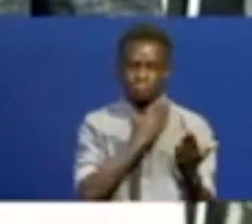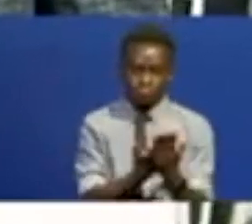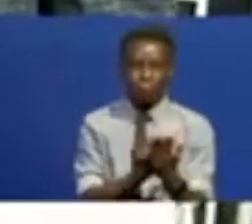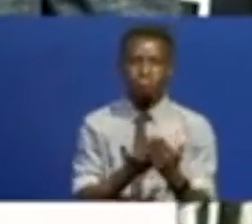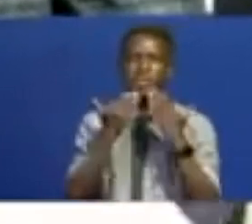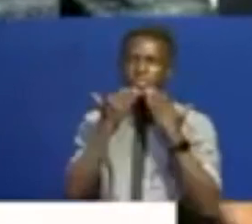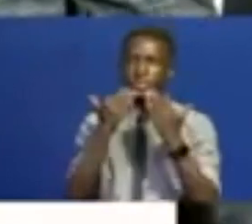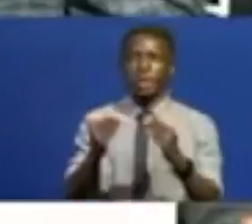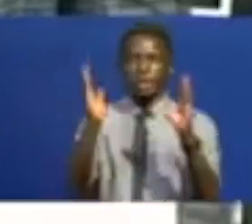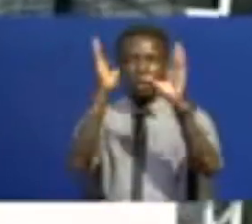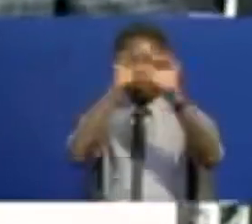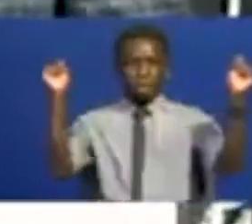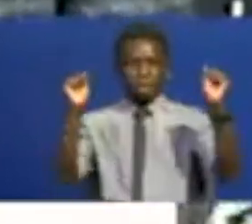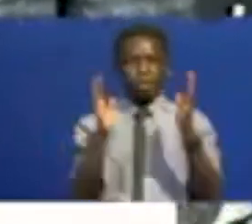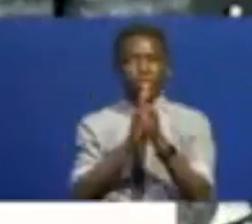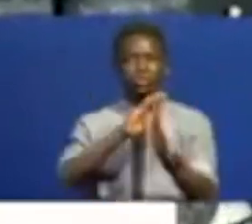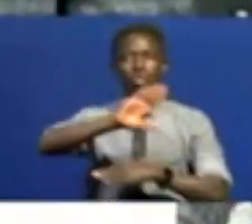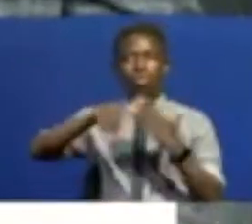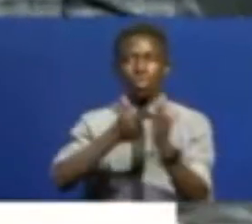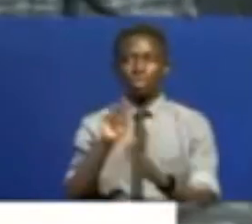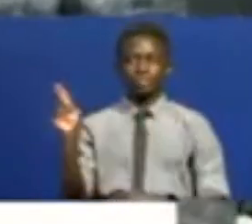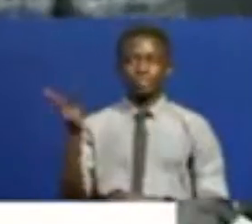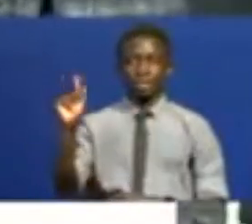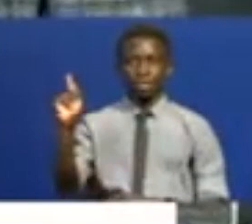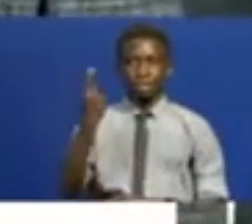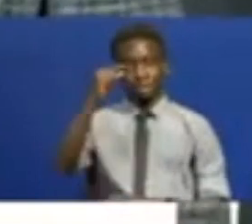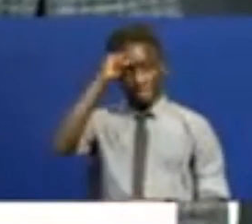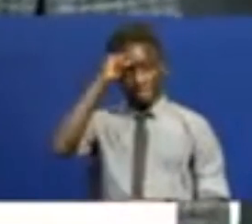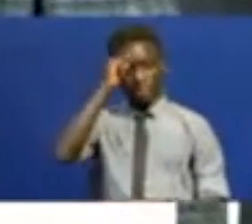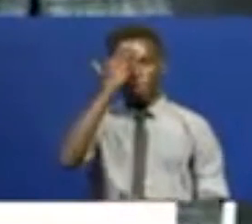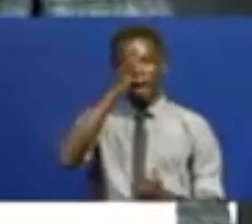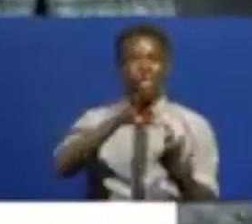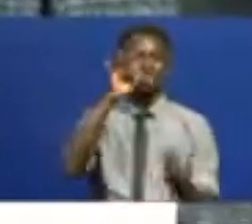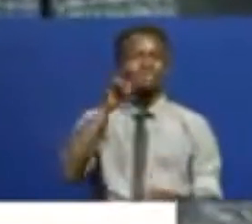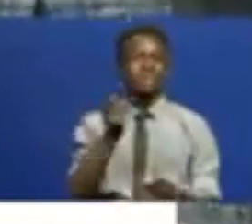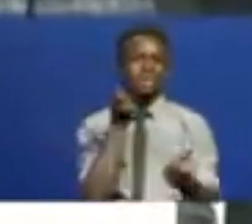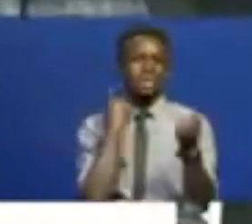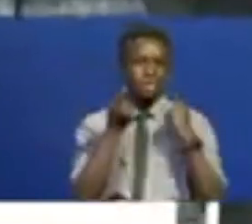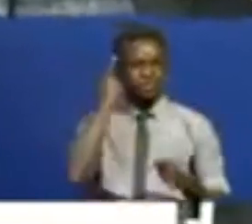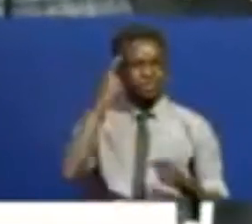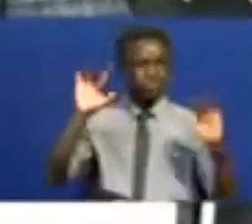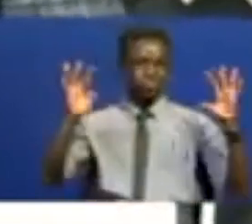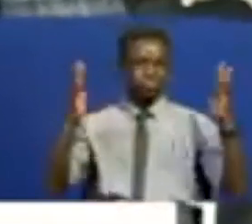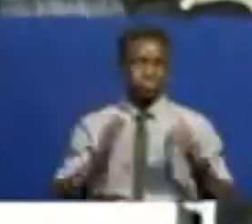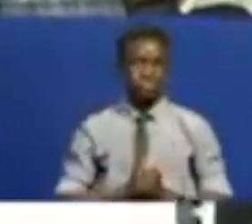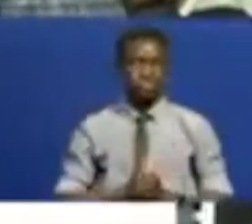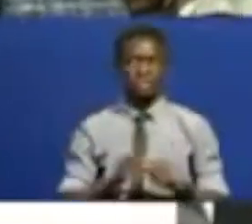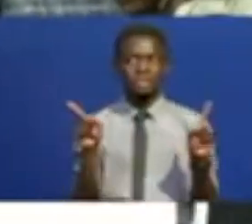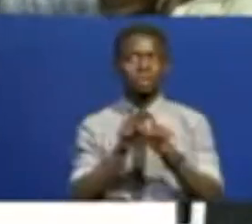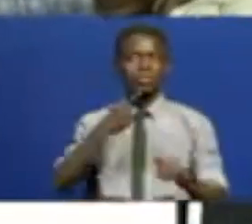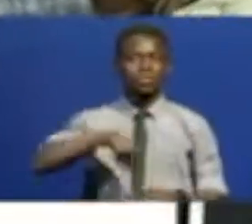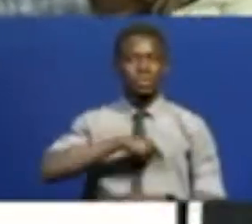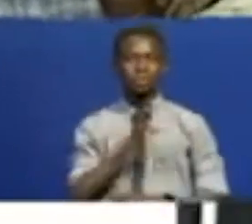the President and the entire Kenya Kwanza government for choosing Kericho for this occasion. As we speak right here today,